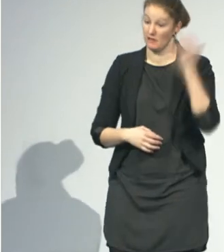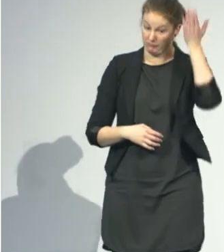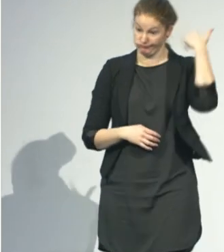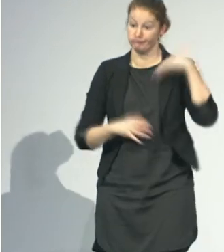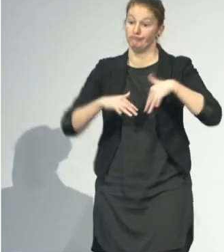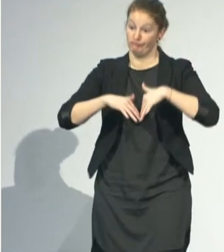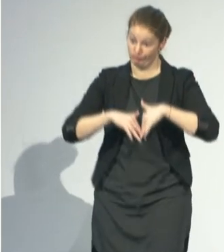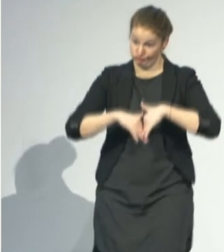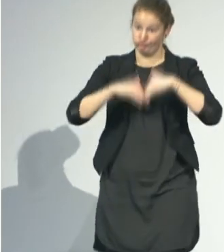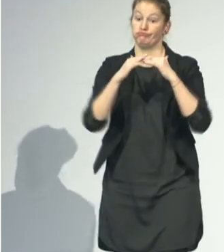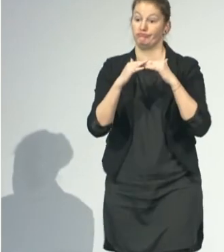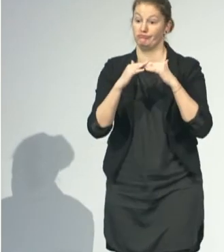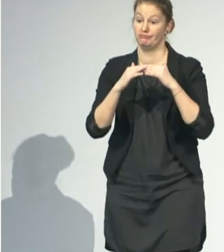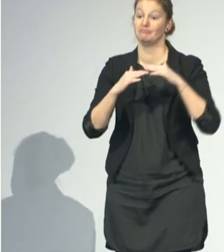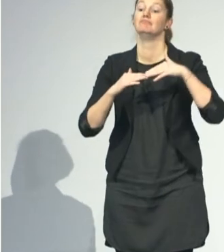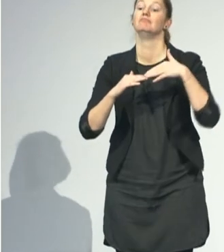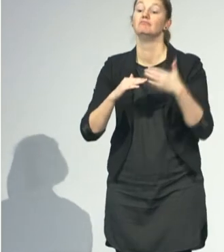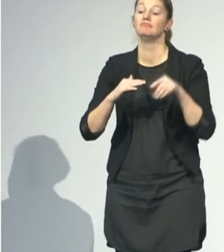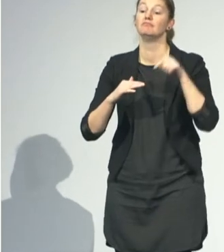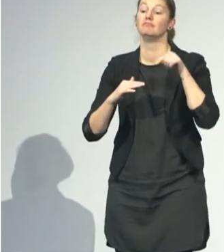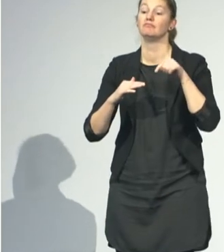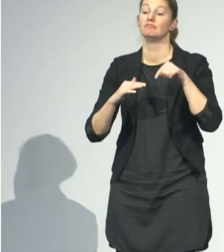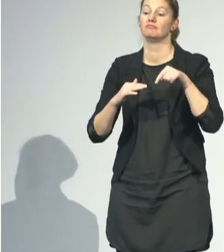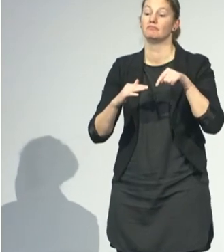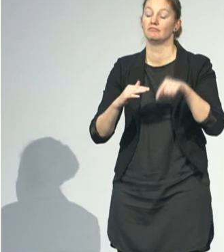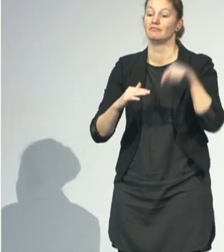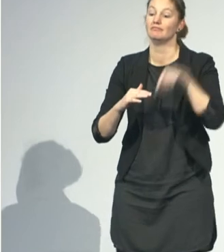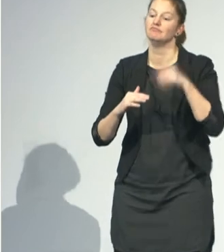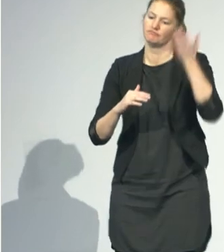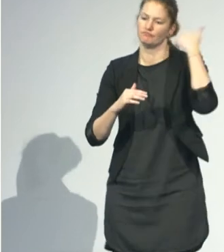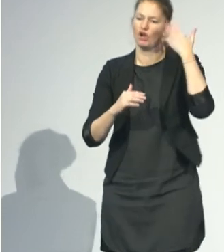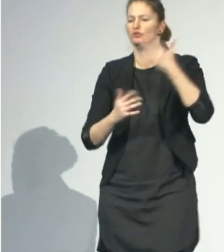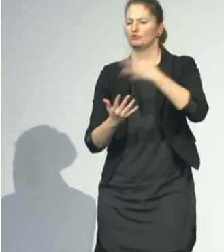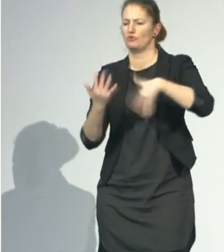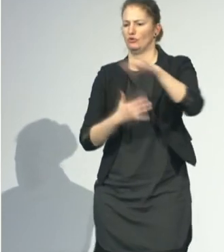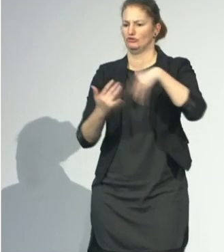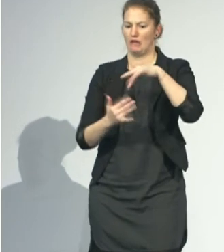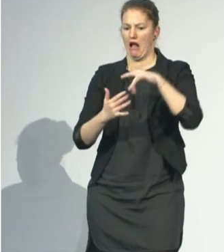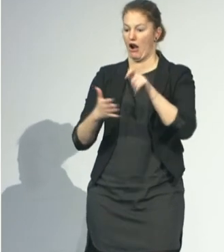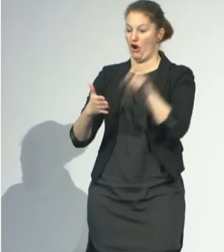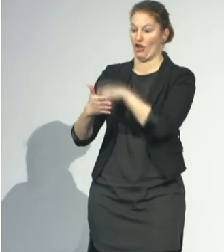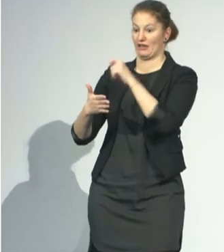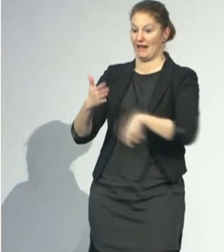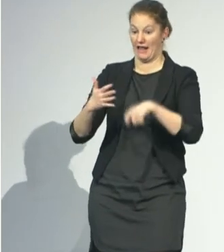Spain, which is our main source of financing. And